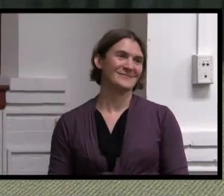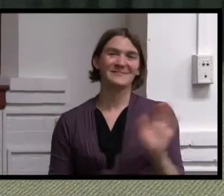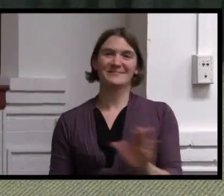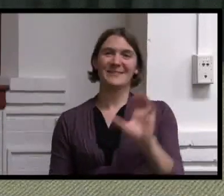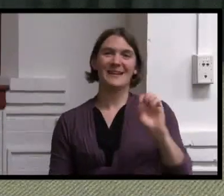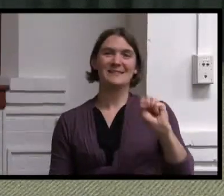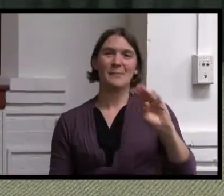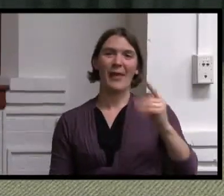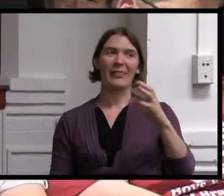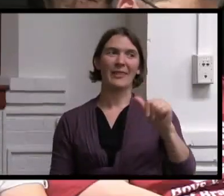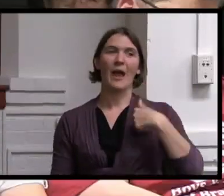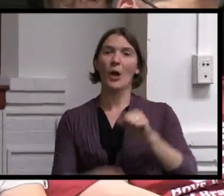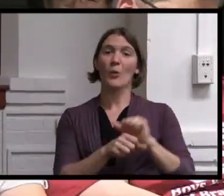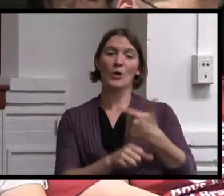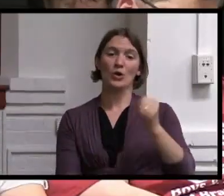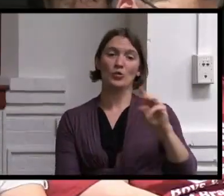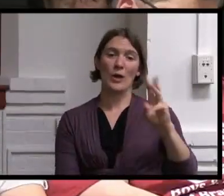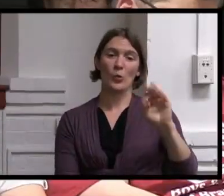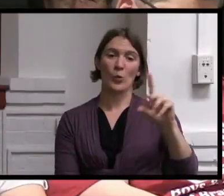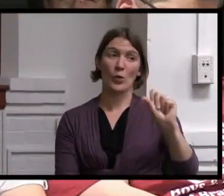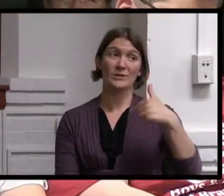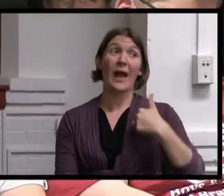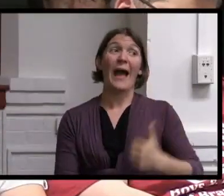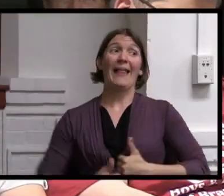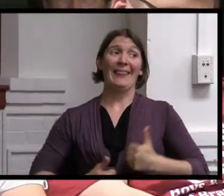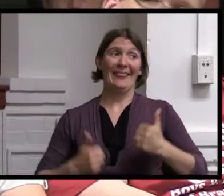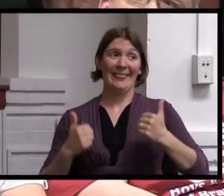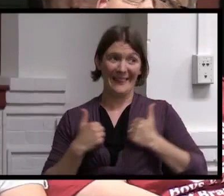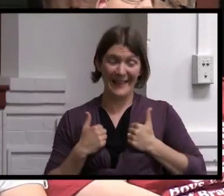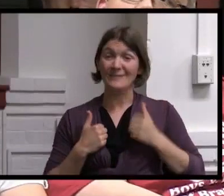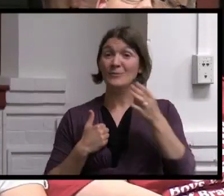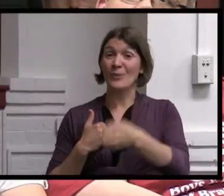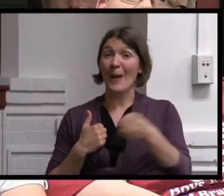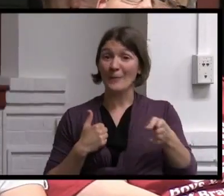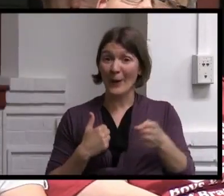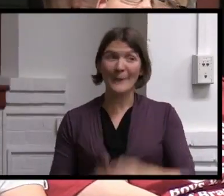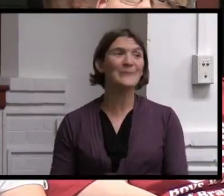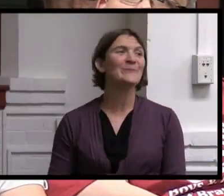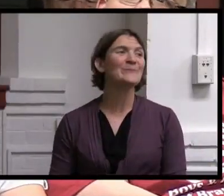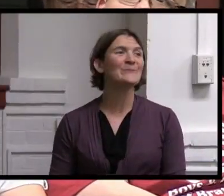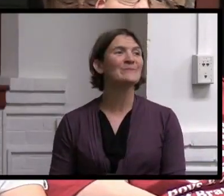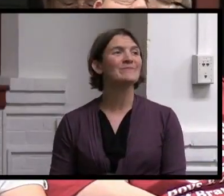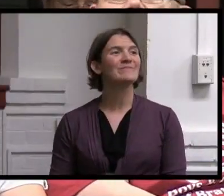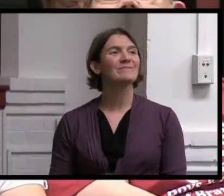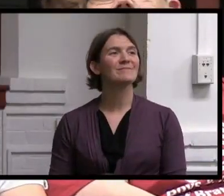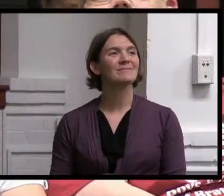Hi, I'm Samantha. I work at Groundworks, and I also live in Brattleboro.